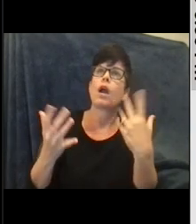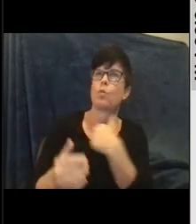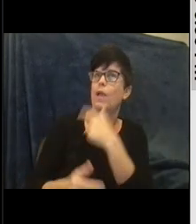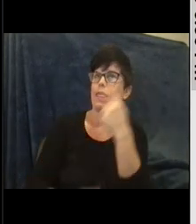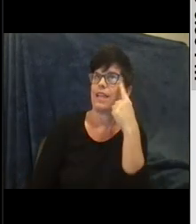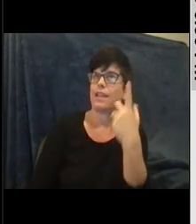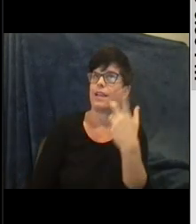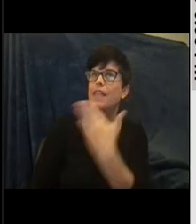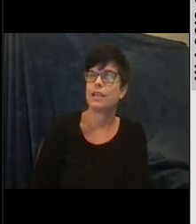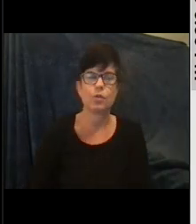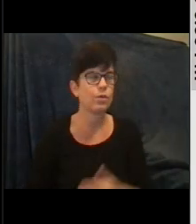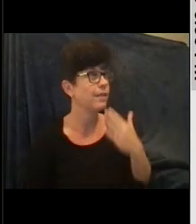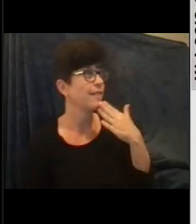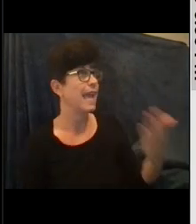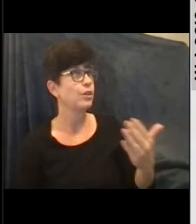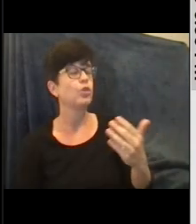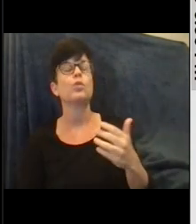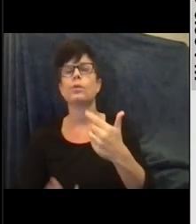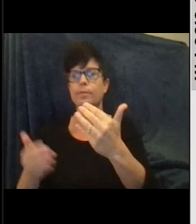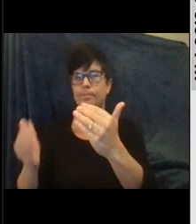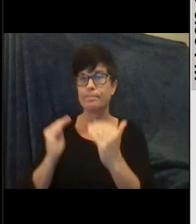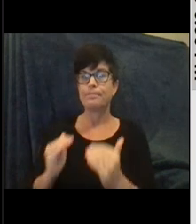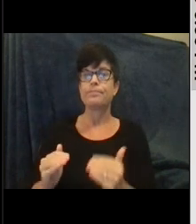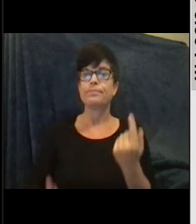Thank you. Next speaker.